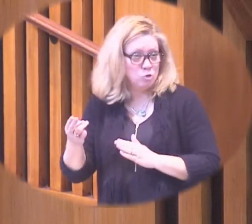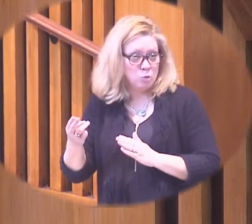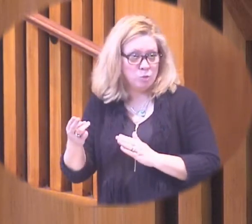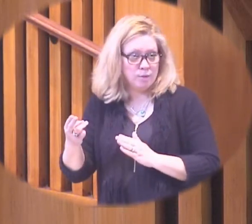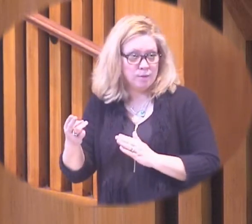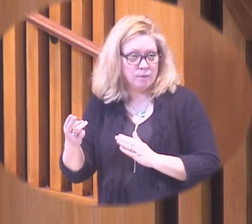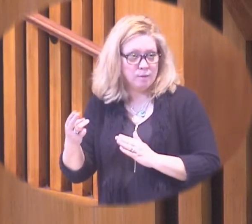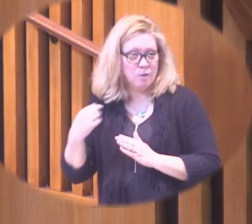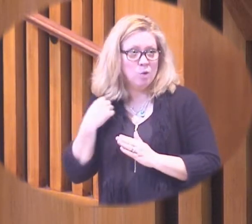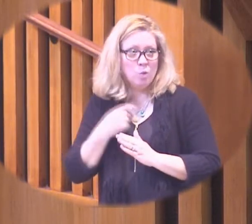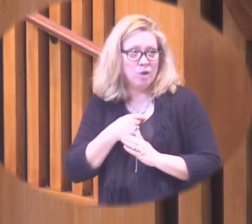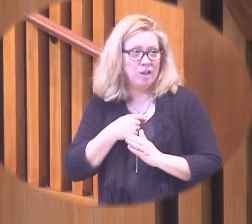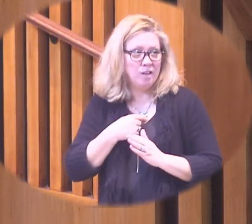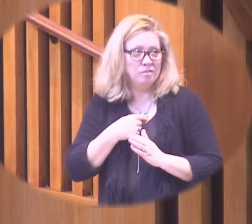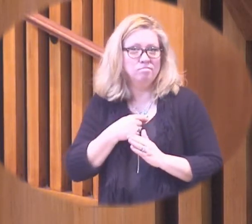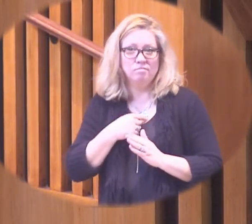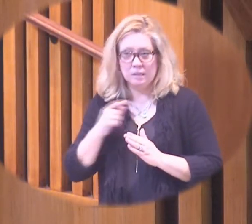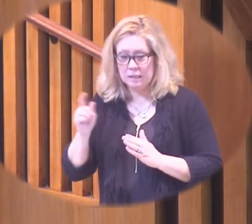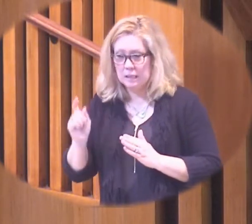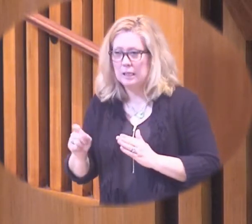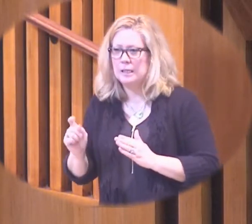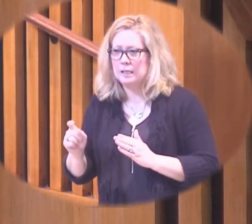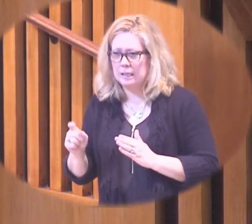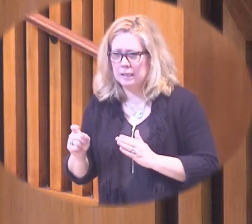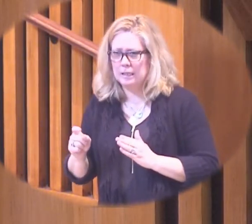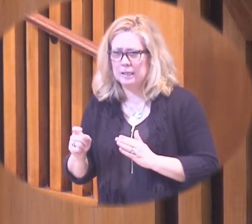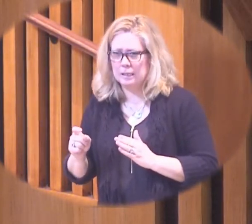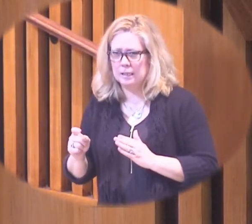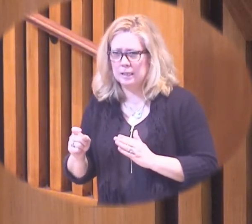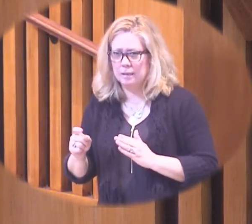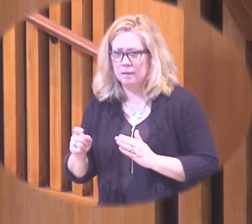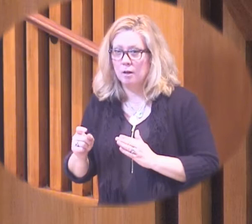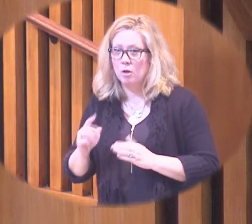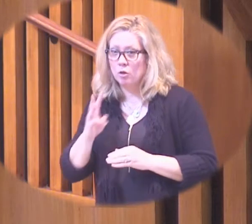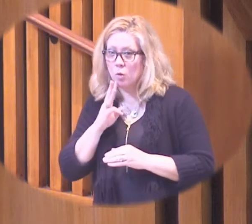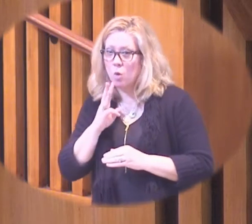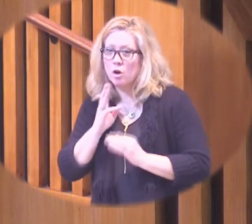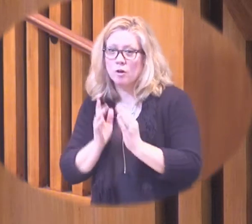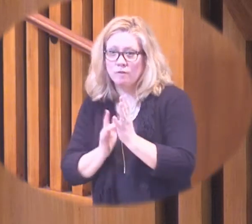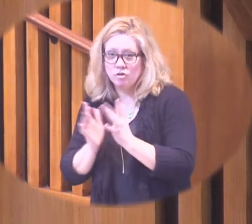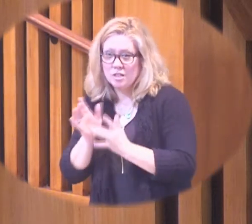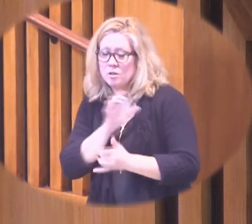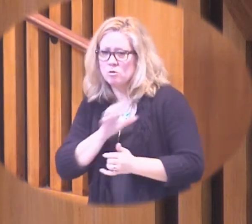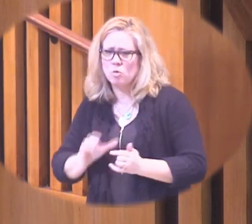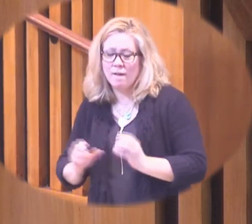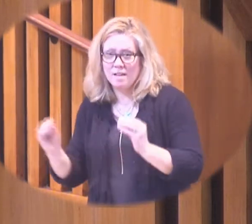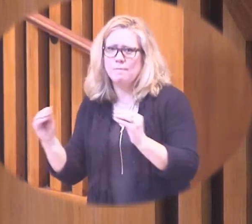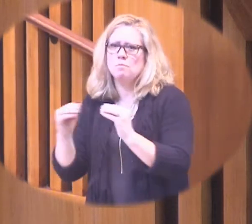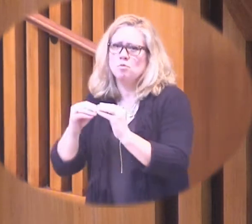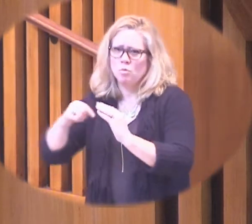do we as individuals and the world need the water of Jesus Christ?